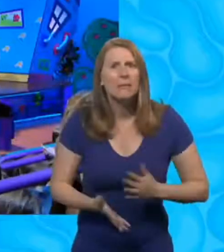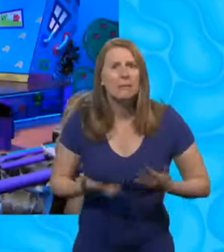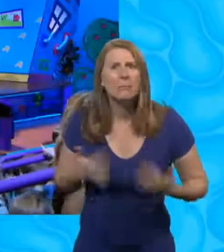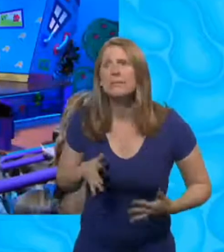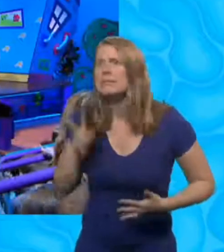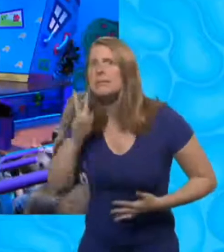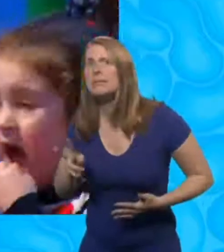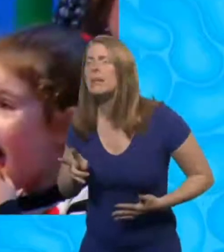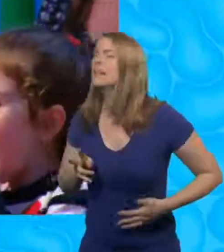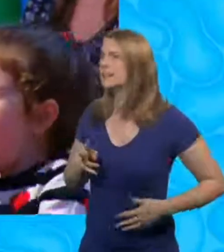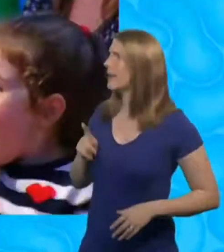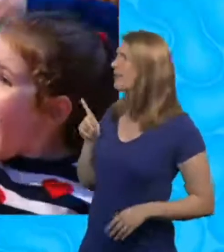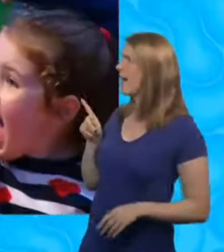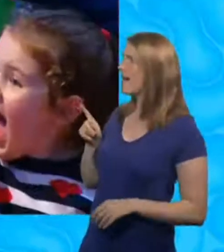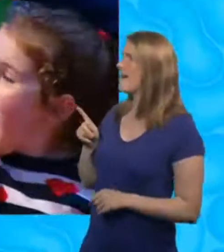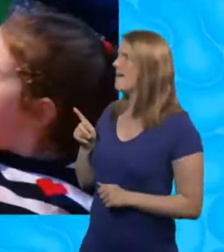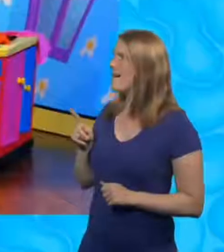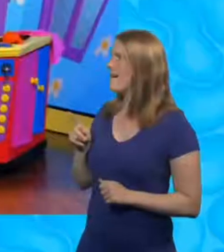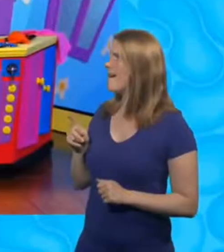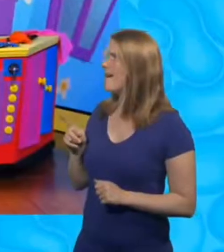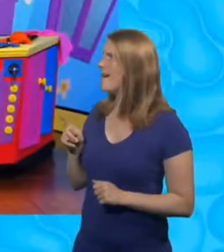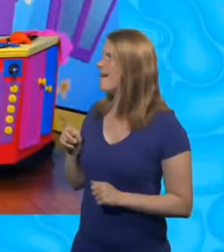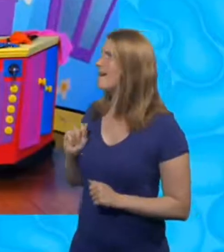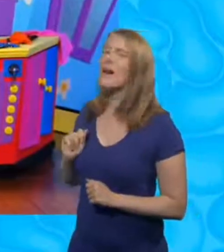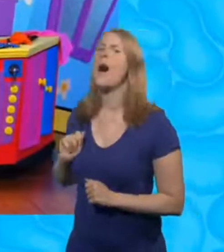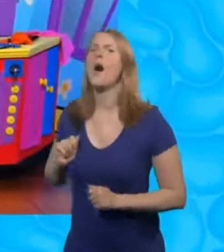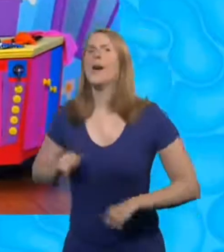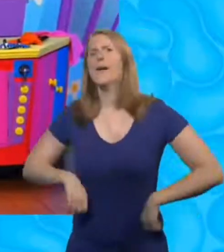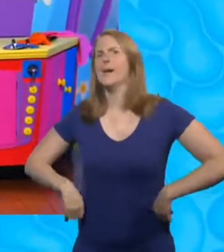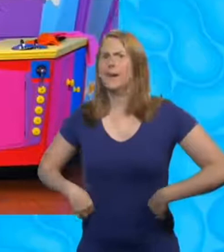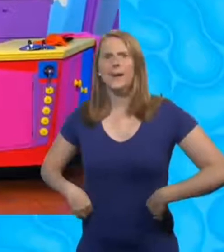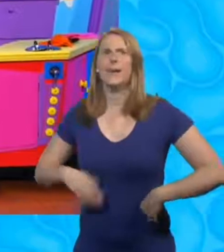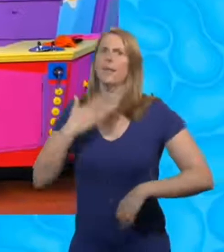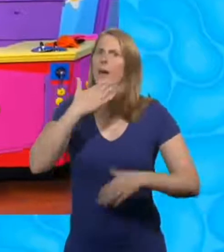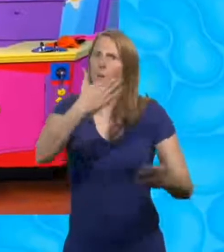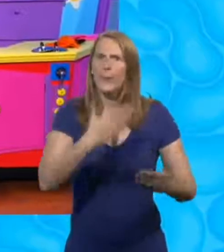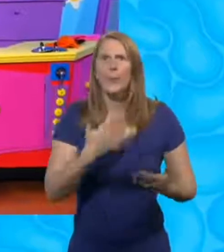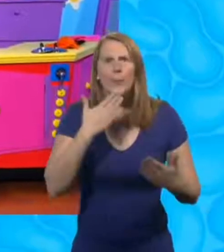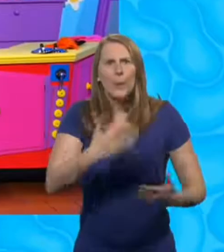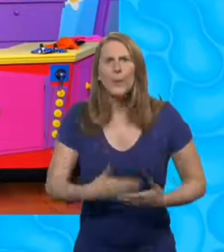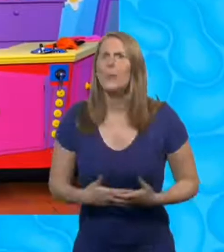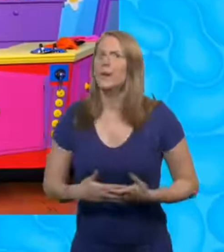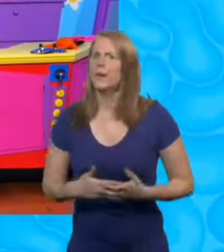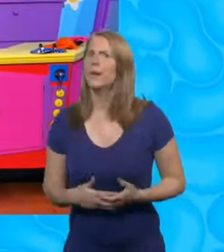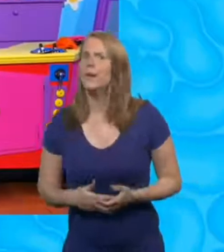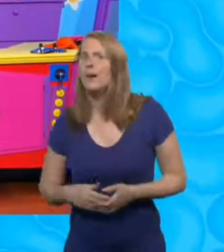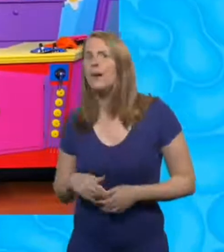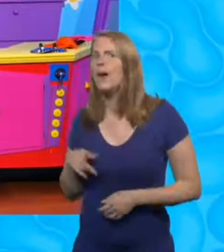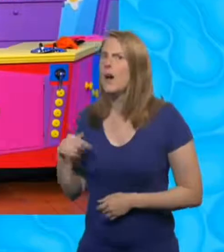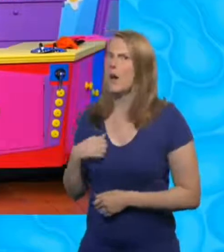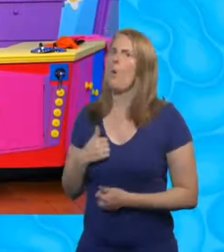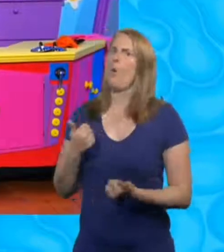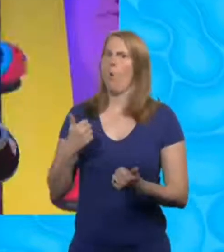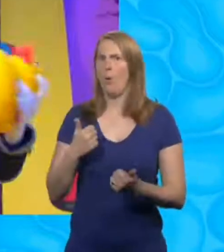anywhere? There. Thank you so much. Do you know what? It's on days like this that I am so glad I have my